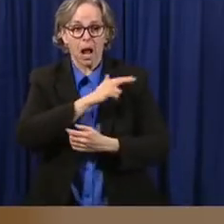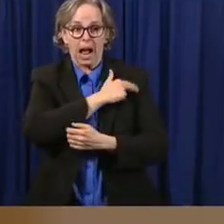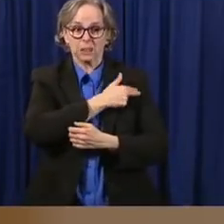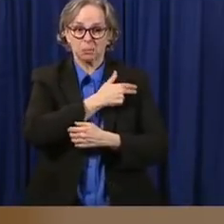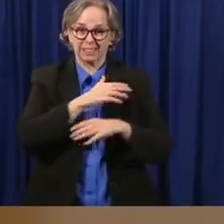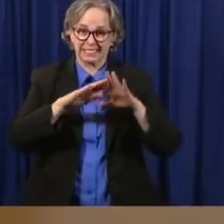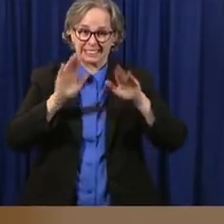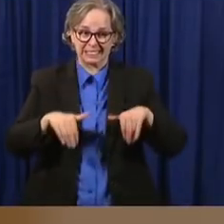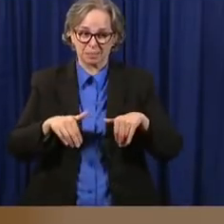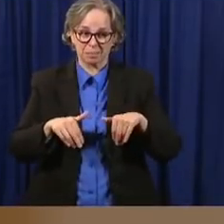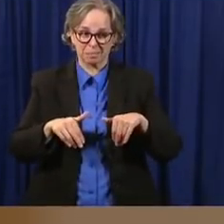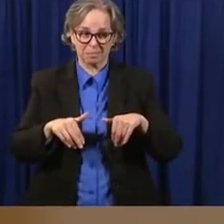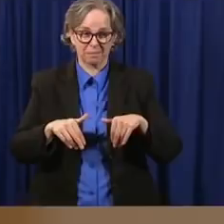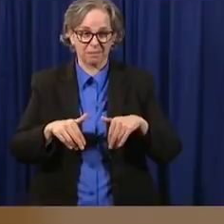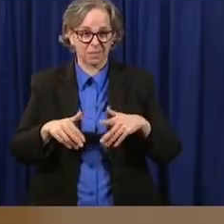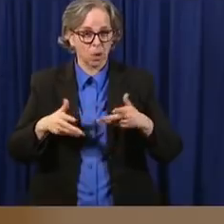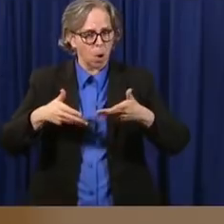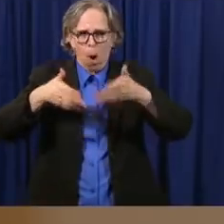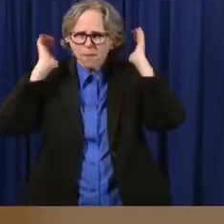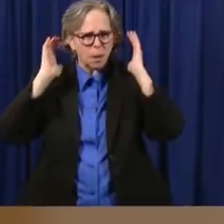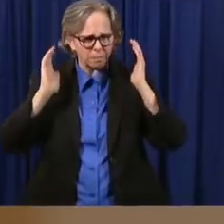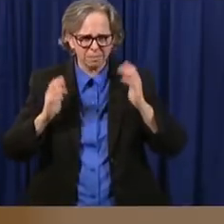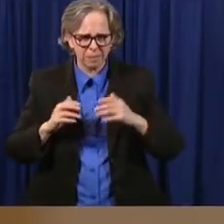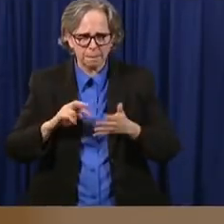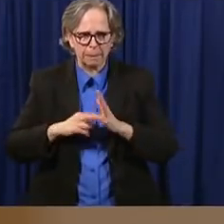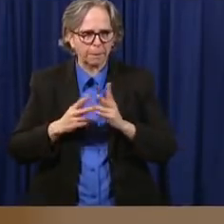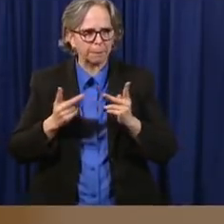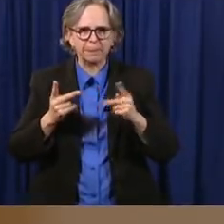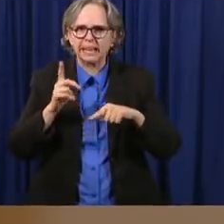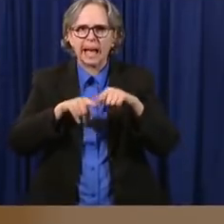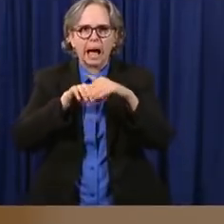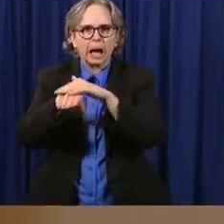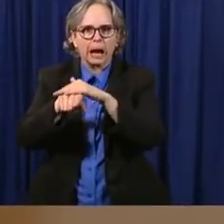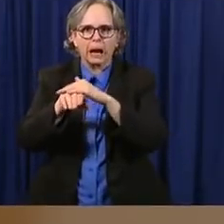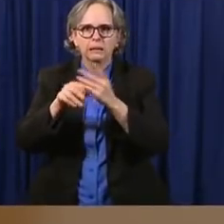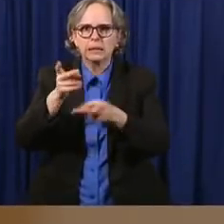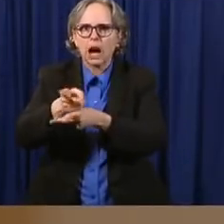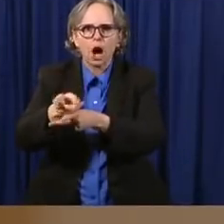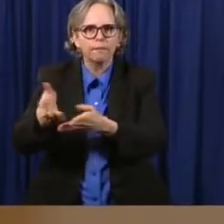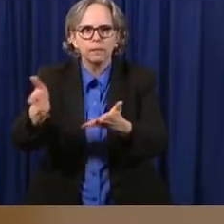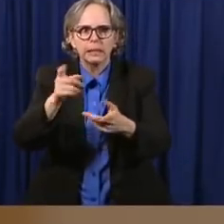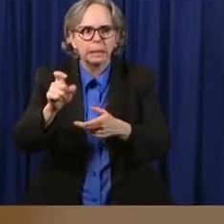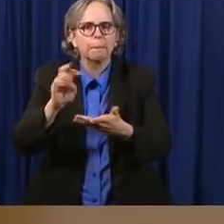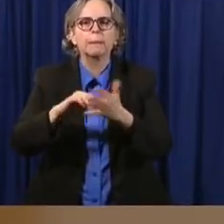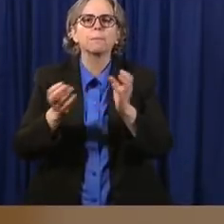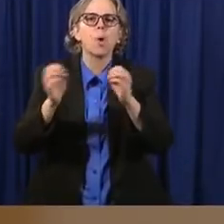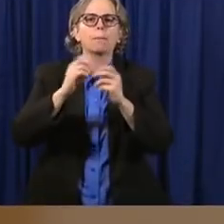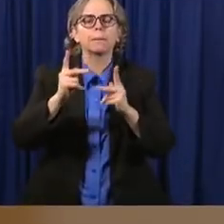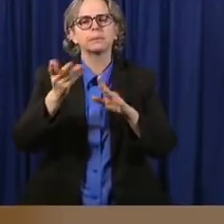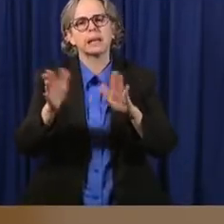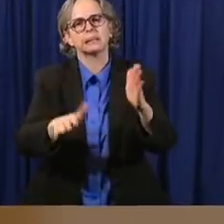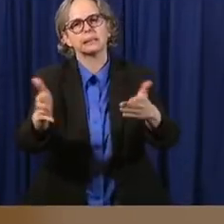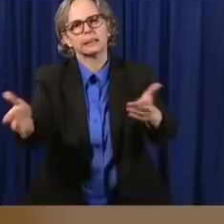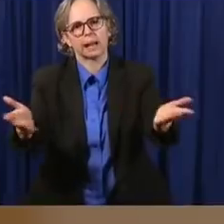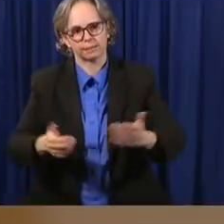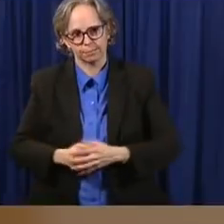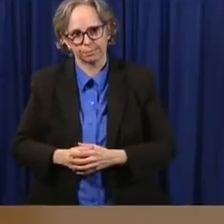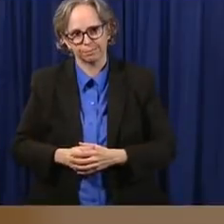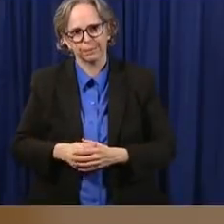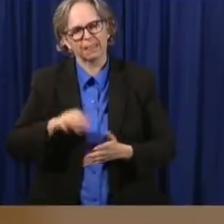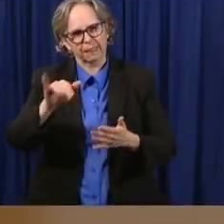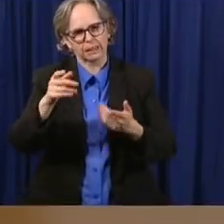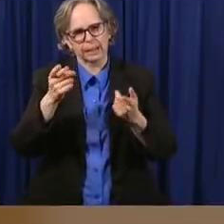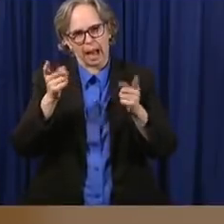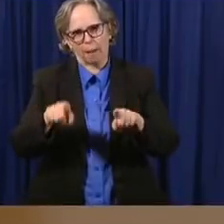death because people wouldn't be able to get the care they need, which is probably happening in New York right now for the other things they really need to get